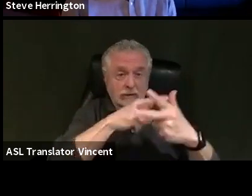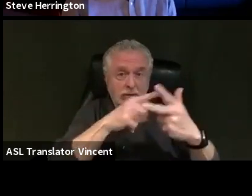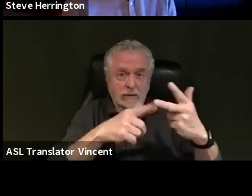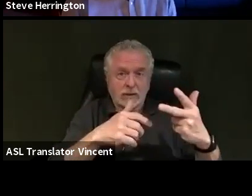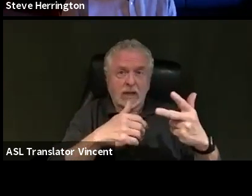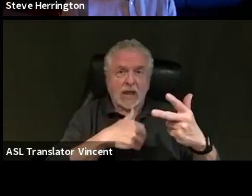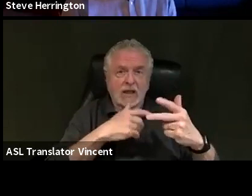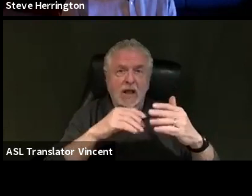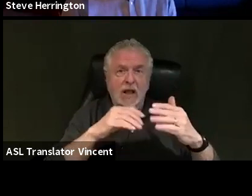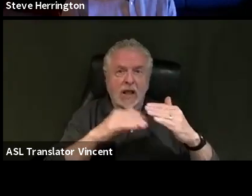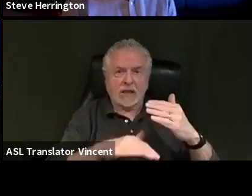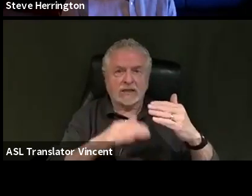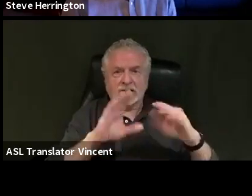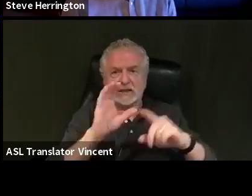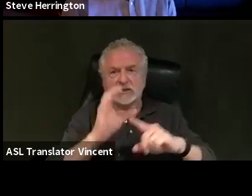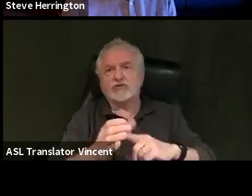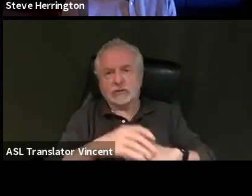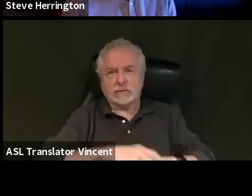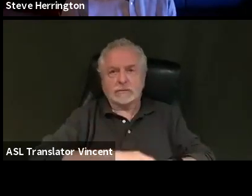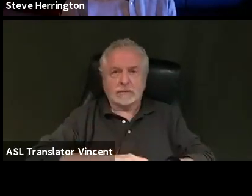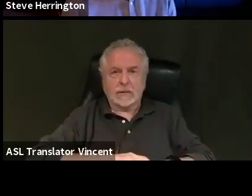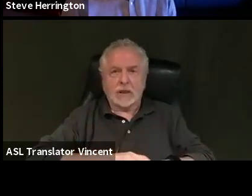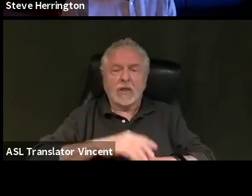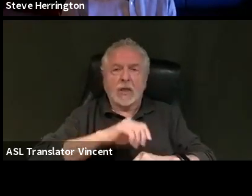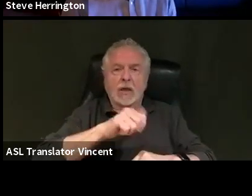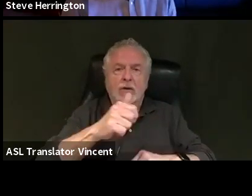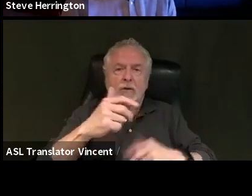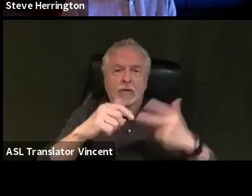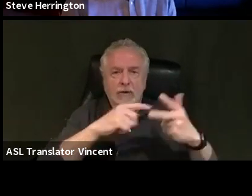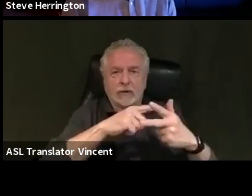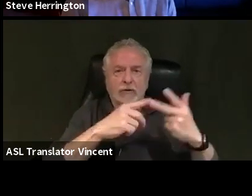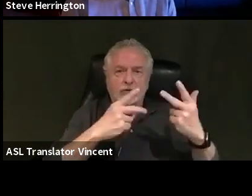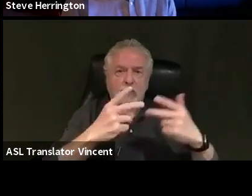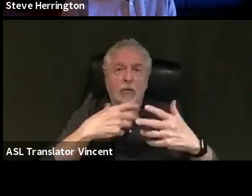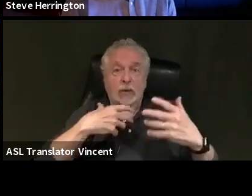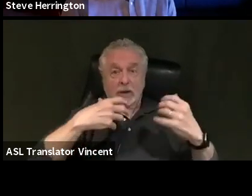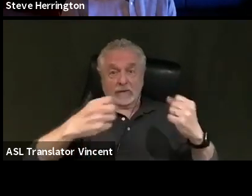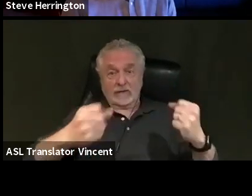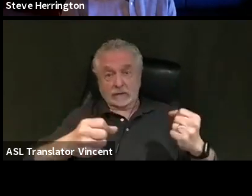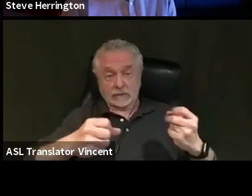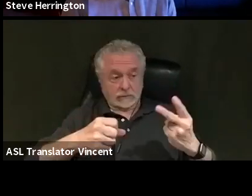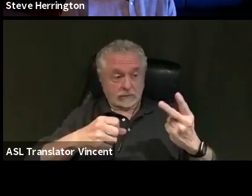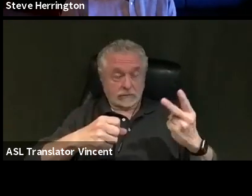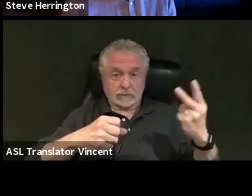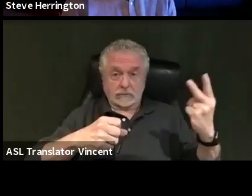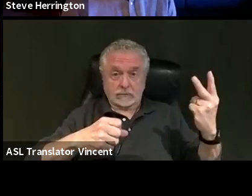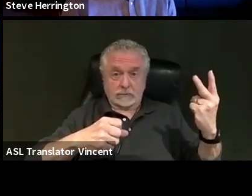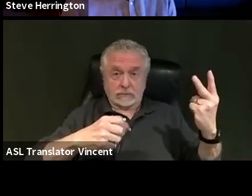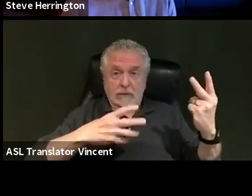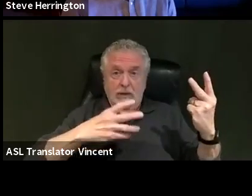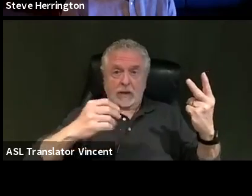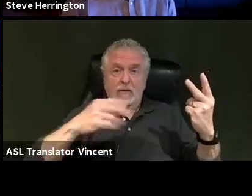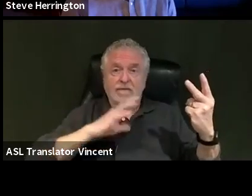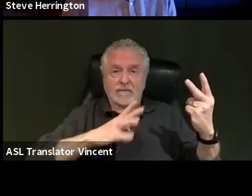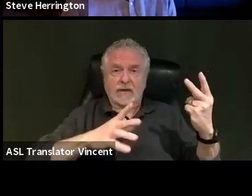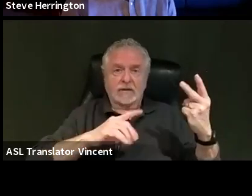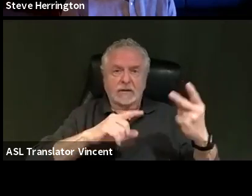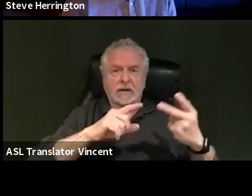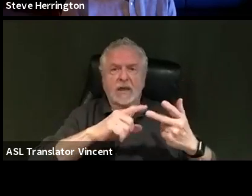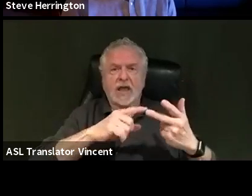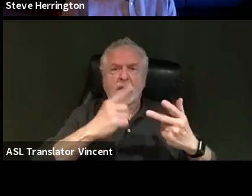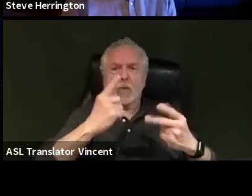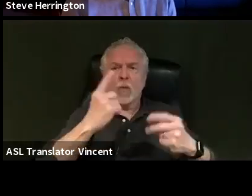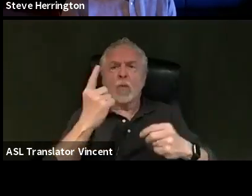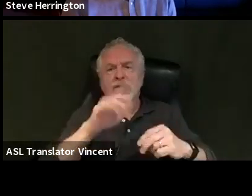had significant underlying conditions. And of those 3, 2 recovered and were fine. And then we've had